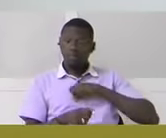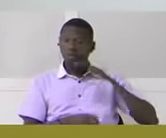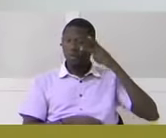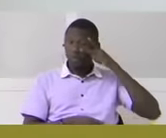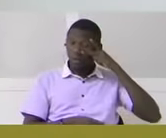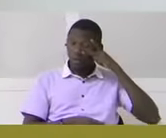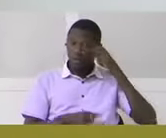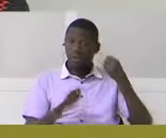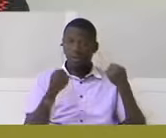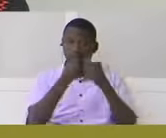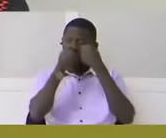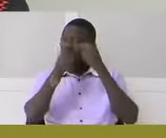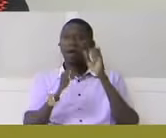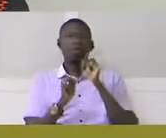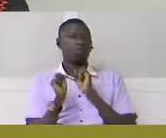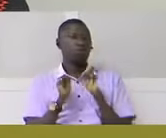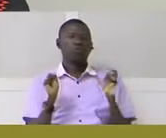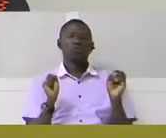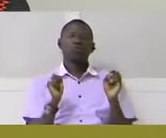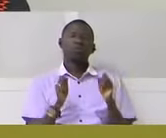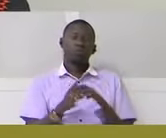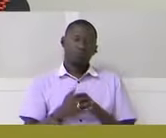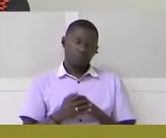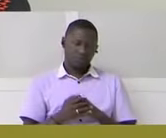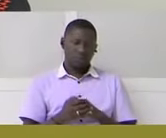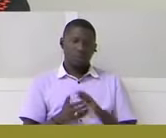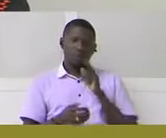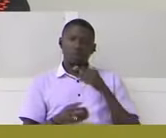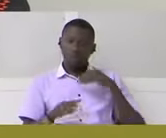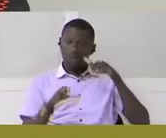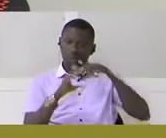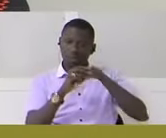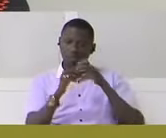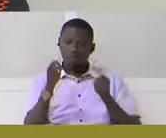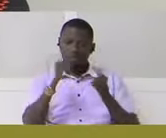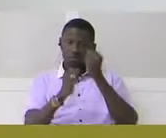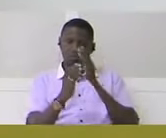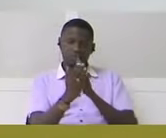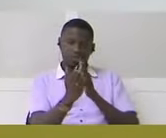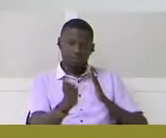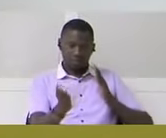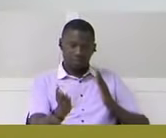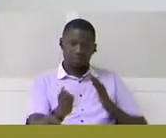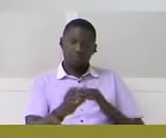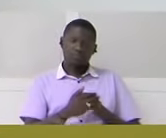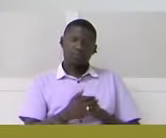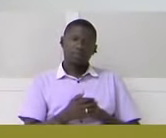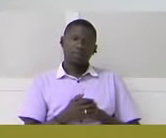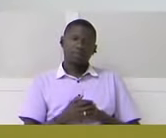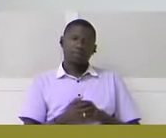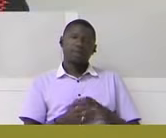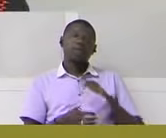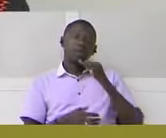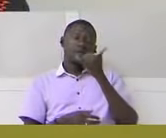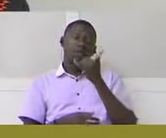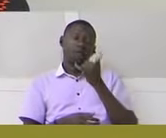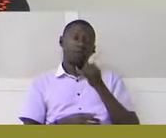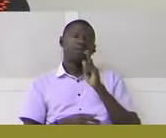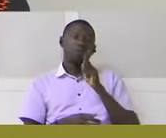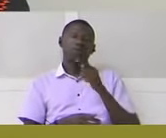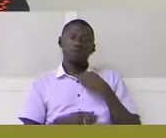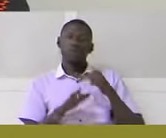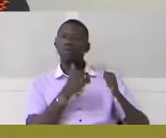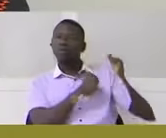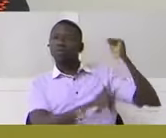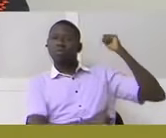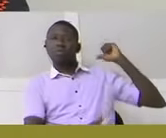ya. But you were in that convoy? Bari be convoy ni kono le mu. Yes, ma, but he was at my rear. Ah, ben un convoy kono